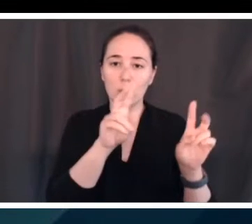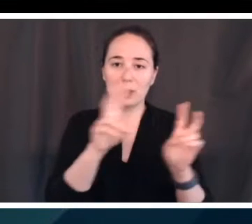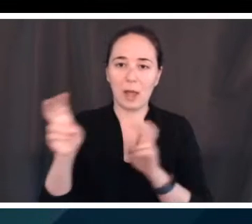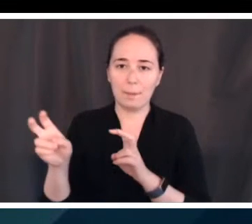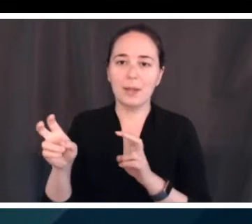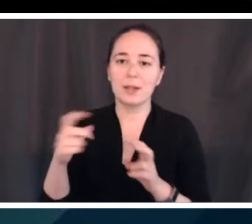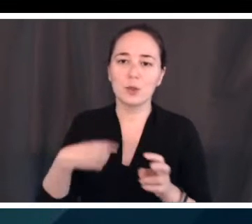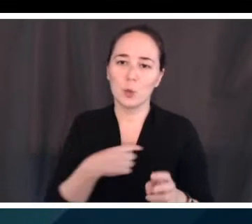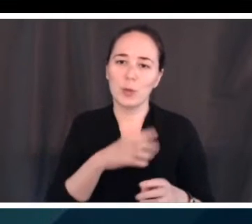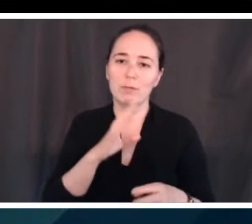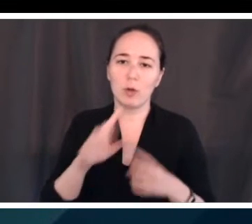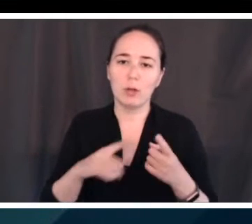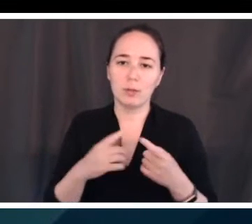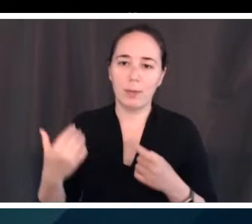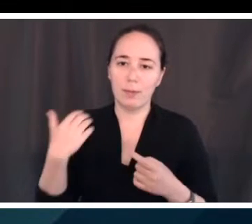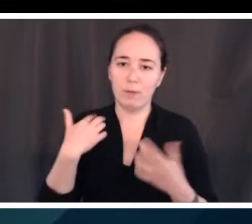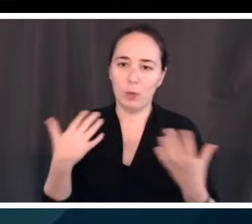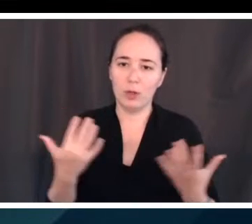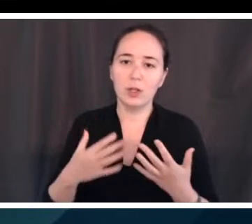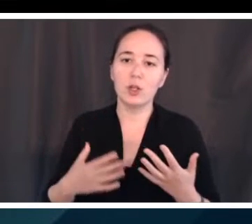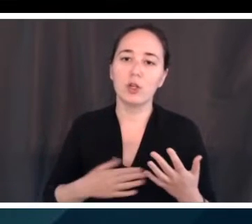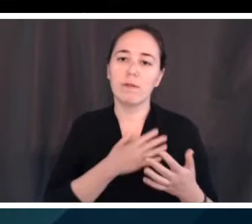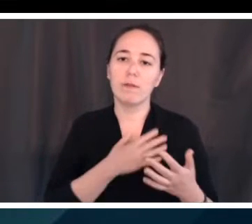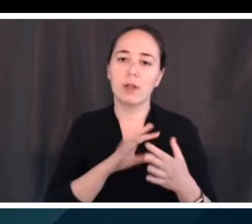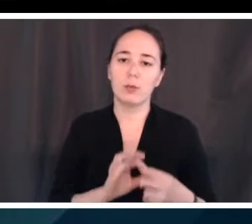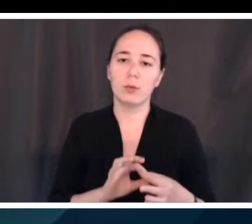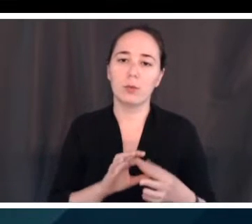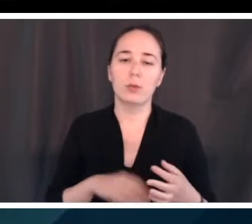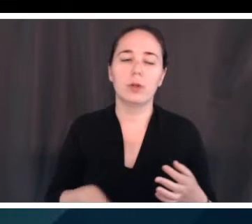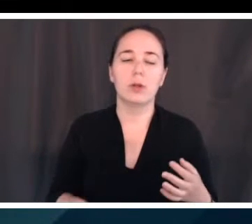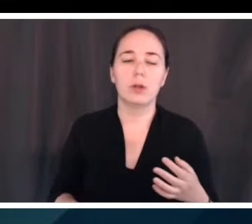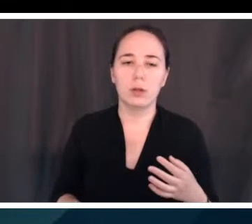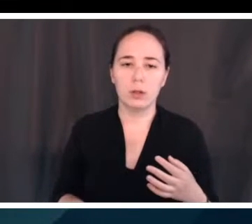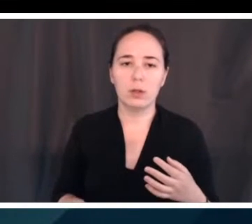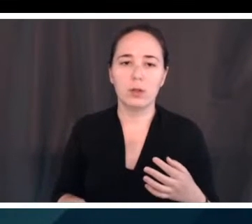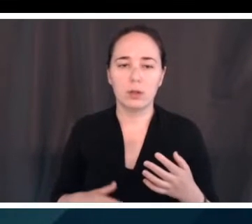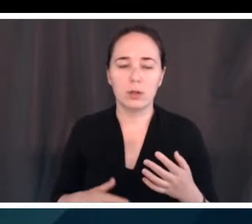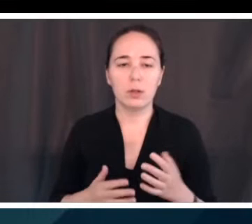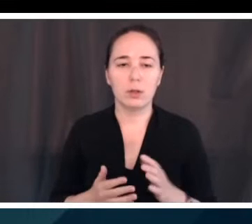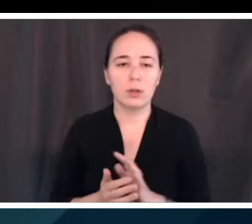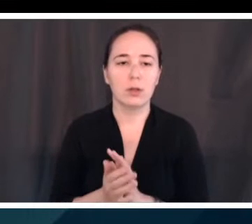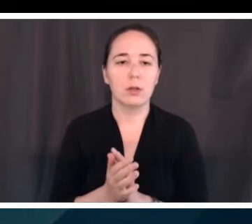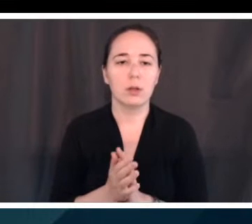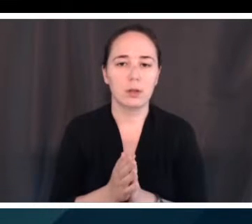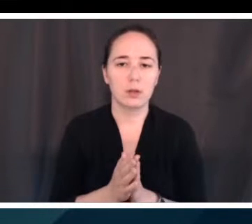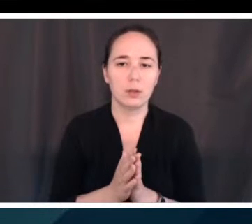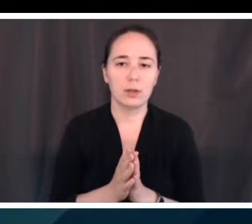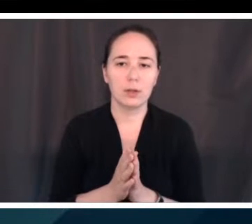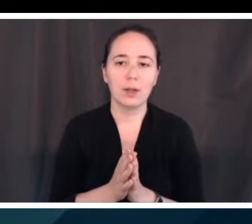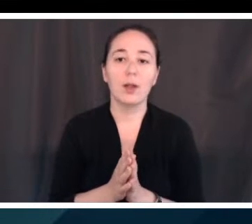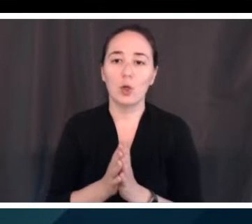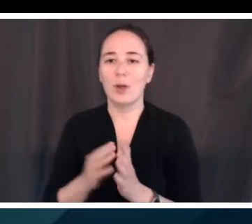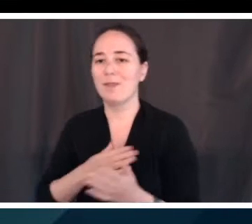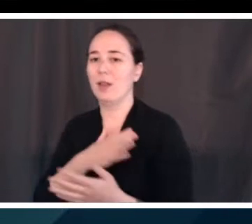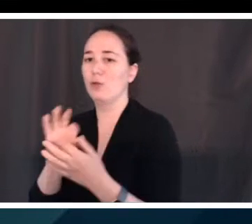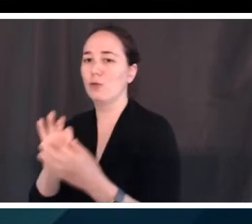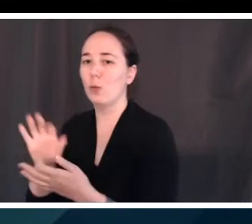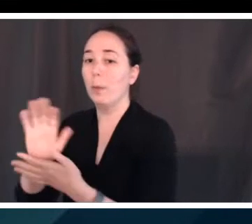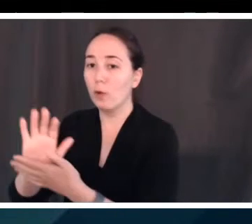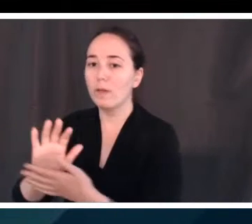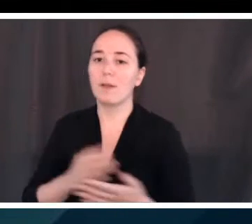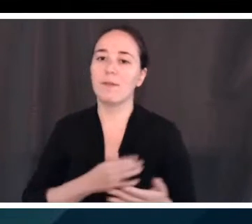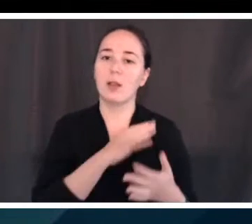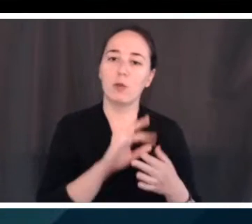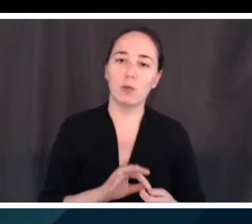Feeling Through. You know, a lot of kind of what Feeling Through in this, and then subsequently Feeling Through Live and this whole platform was born out